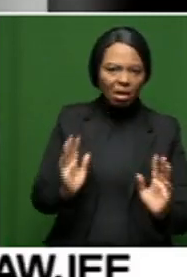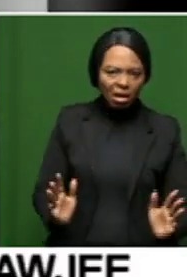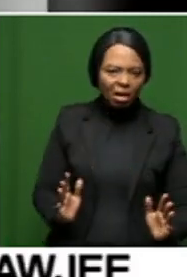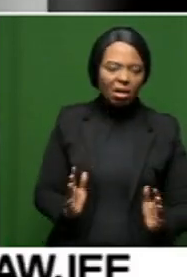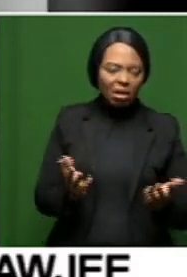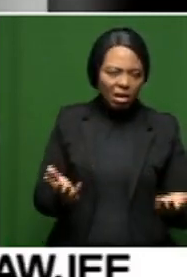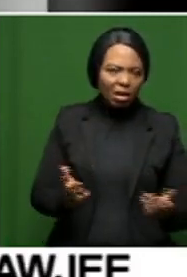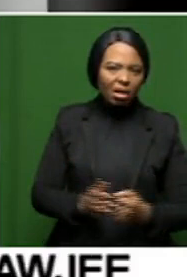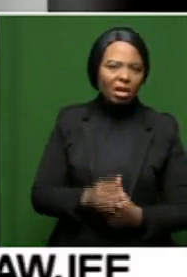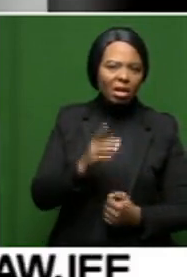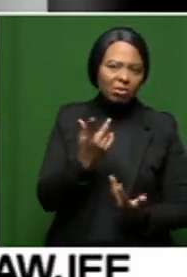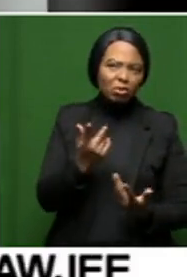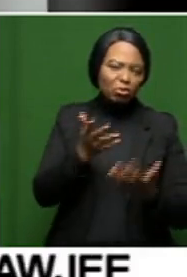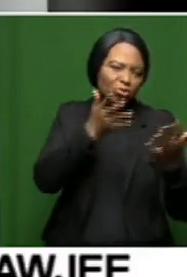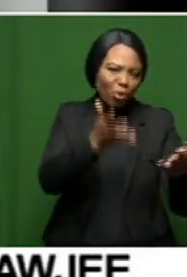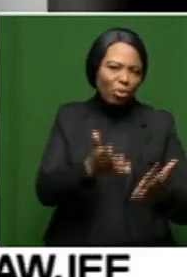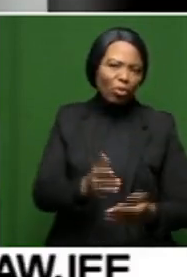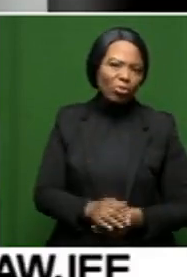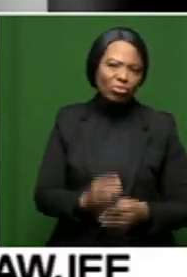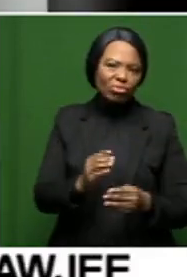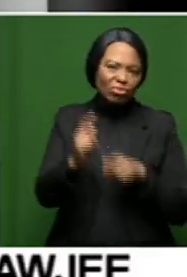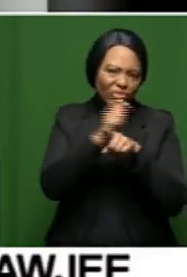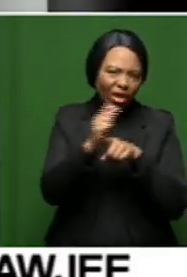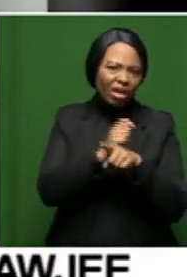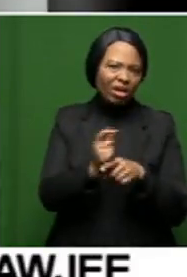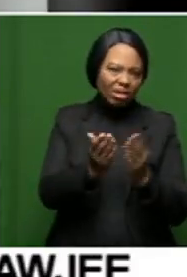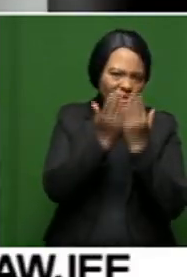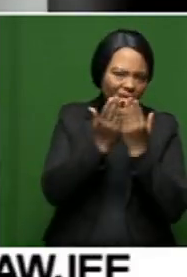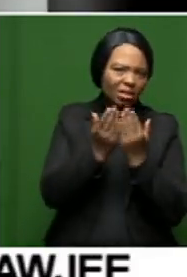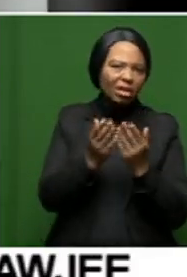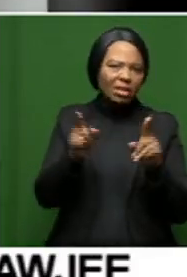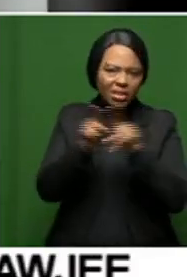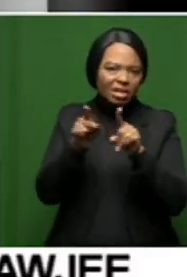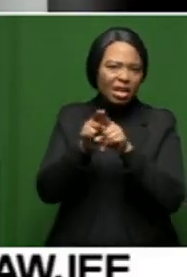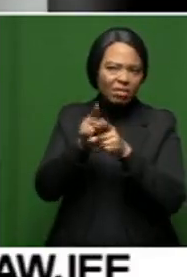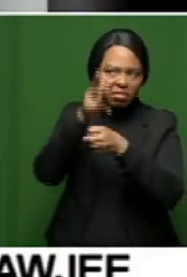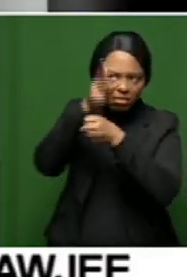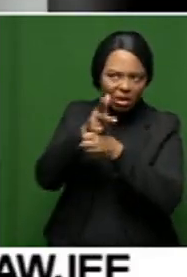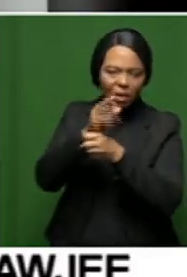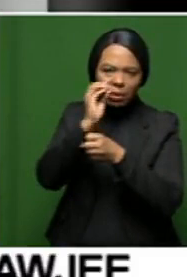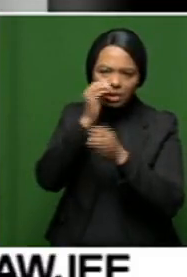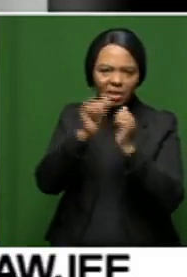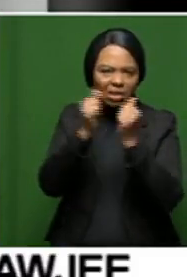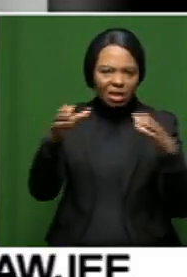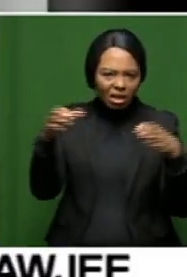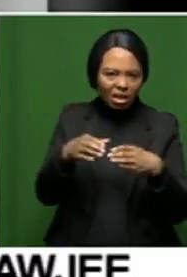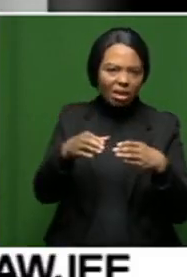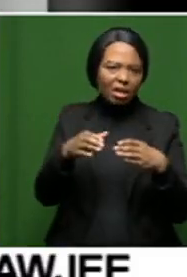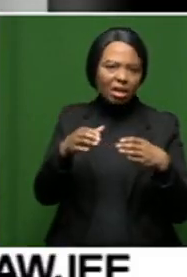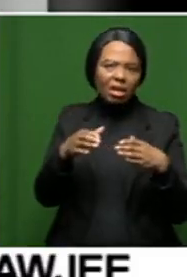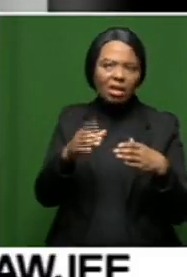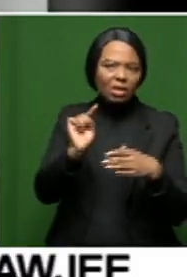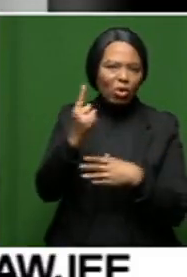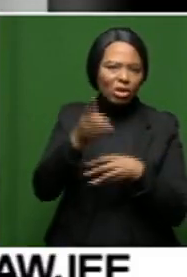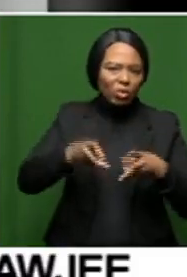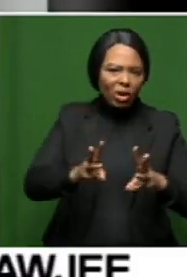we've been trained, as well as the media, I guess, have been trained to to recognize that that's the only way we can be published and the